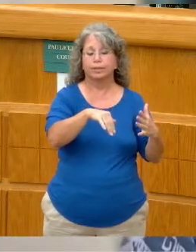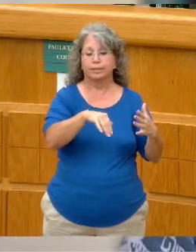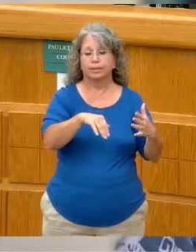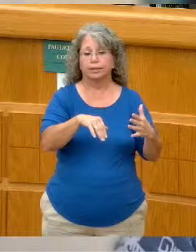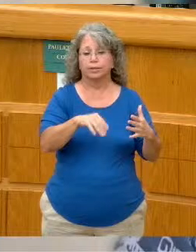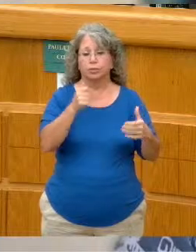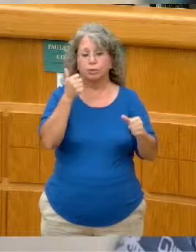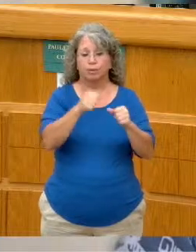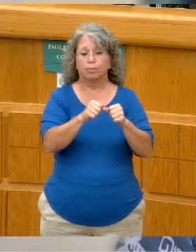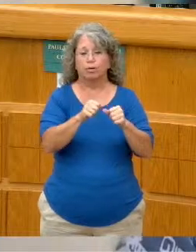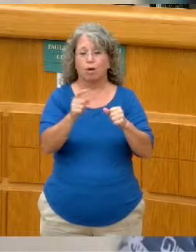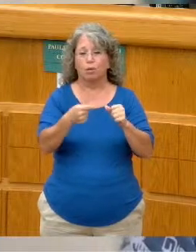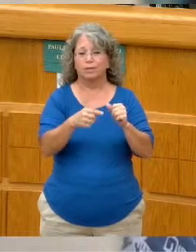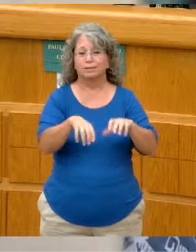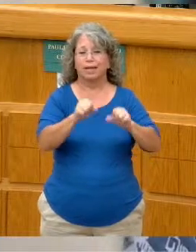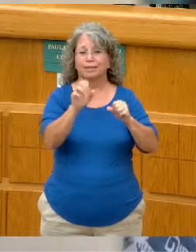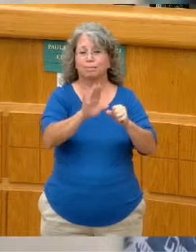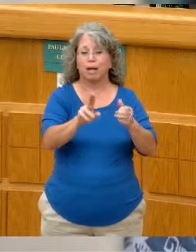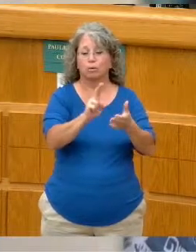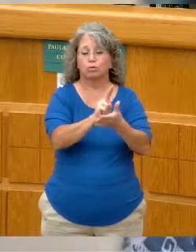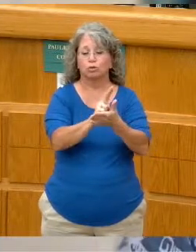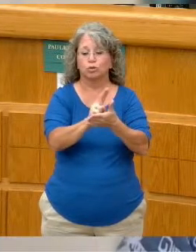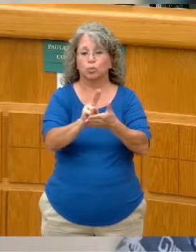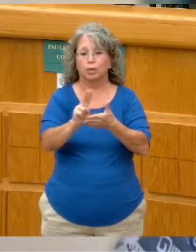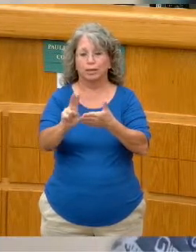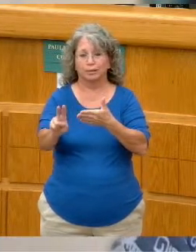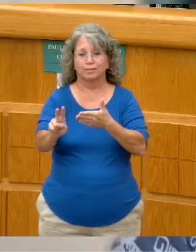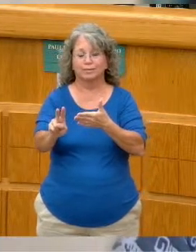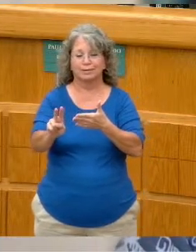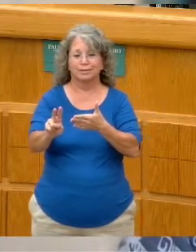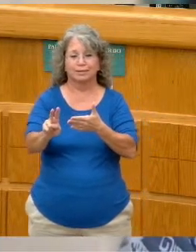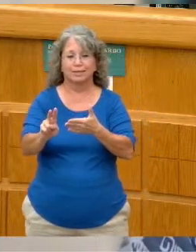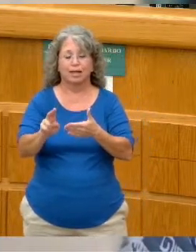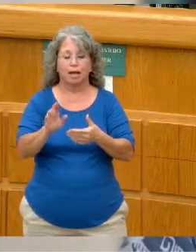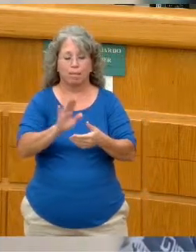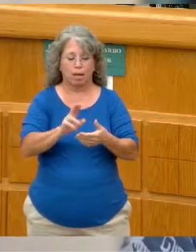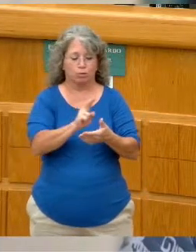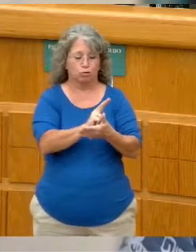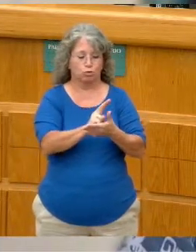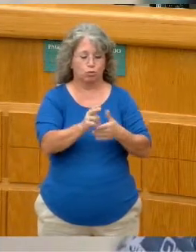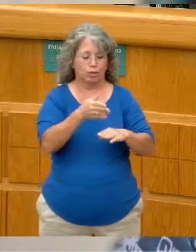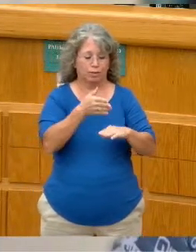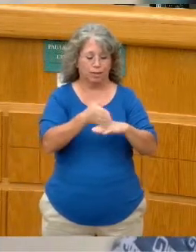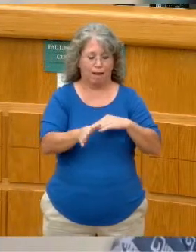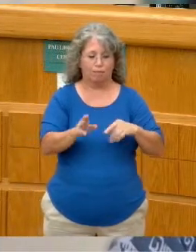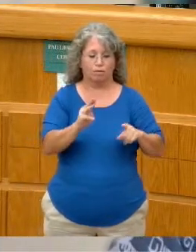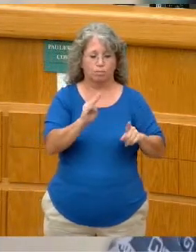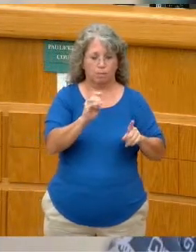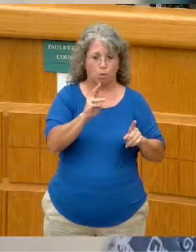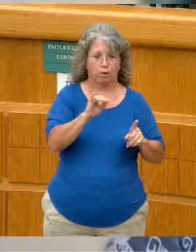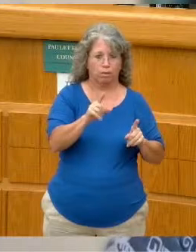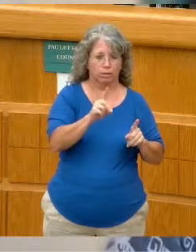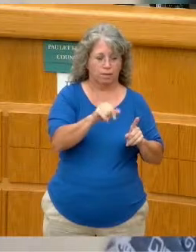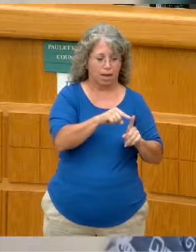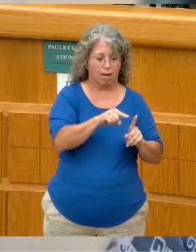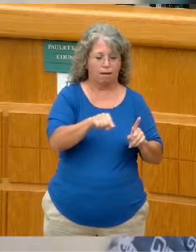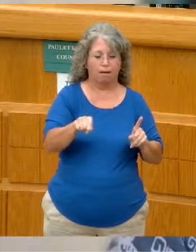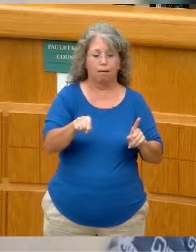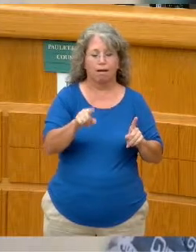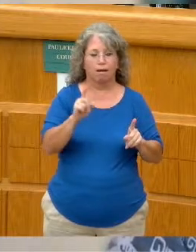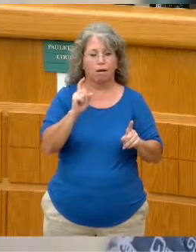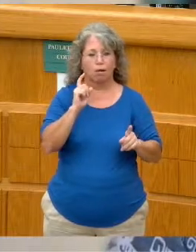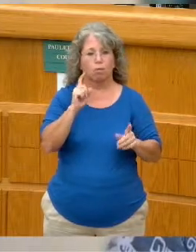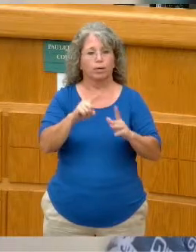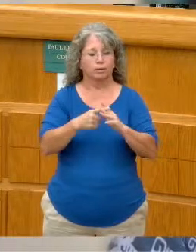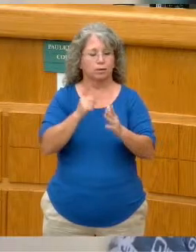up 2 weeks later, about 2 weeks after Memorial Day, we started watching this rise in cases. And at first we